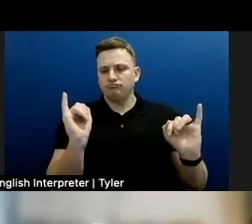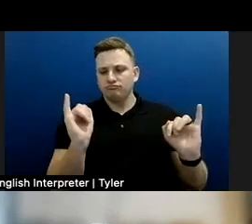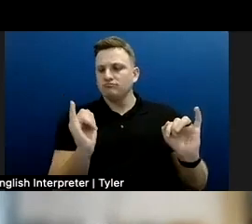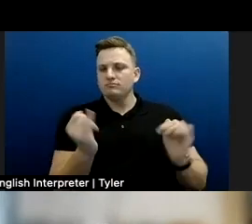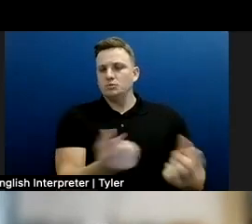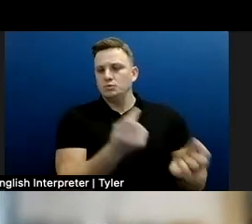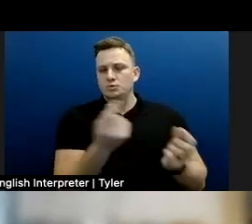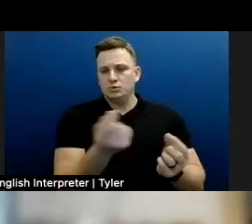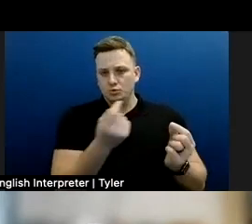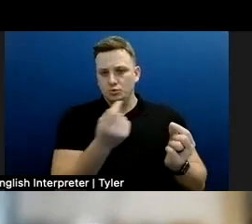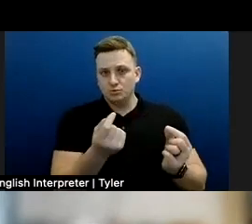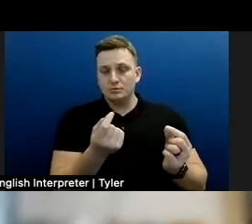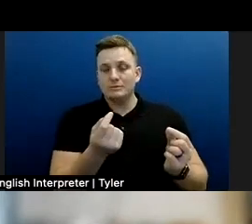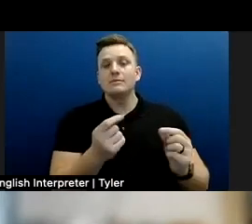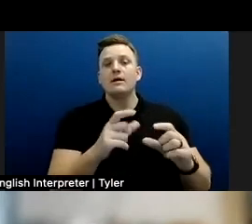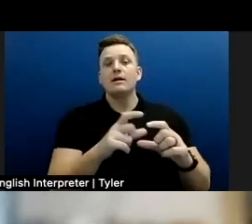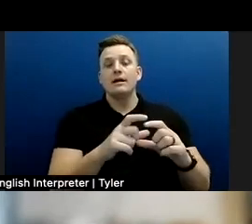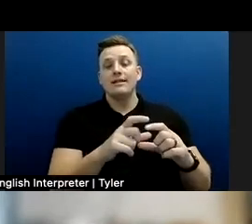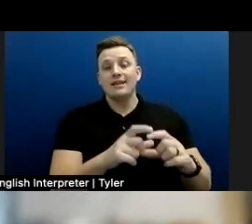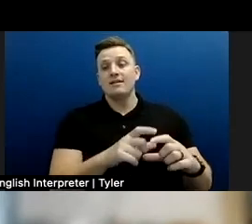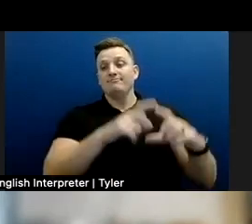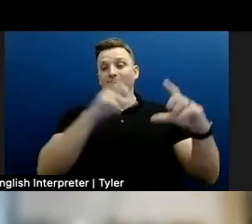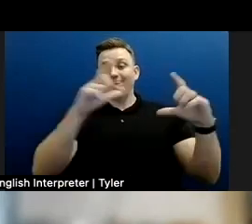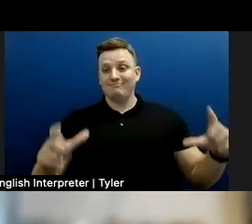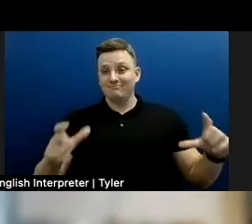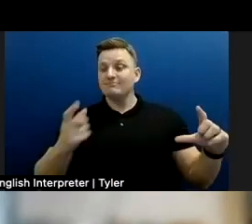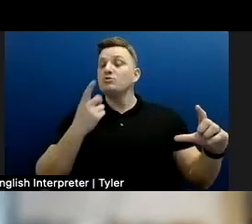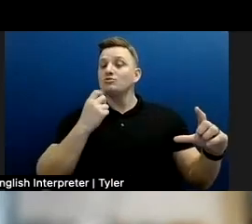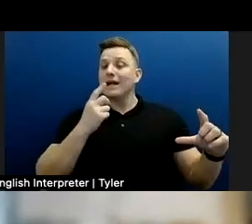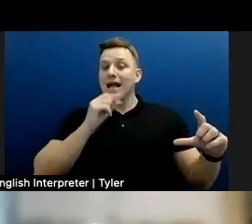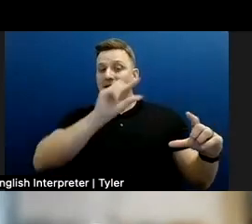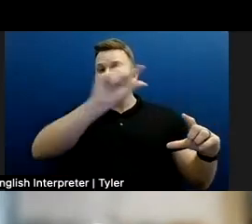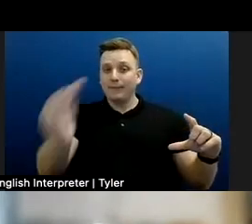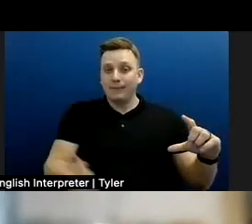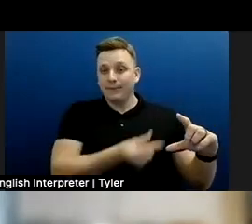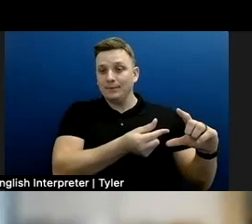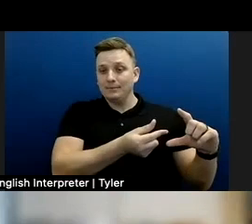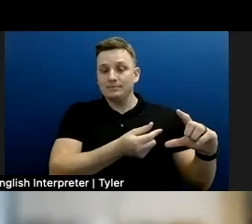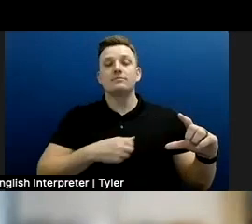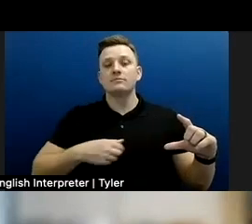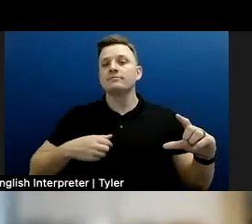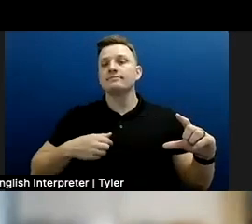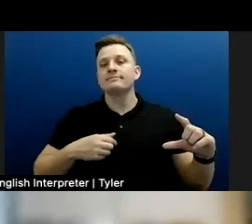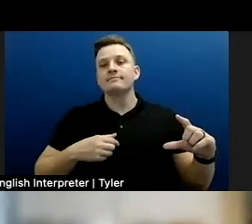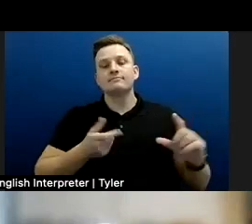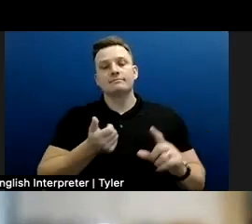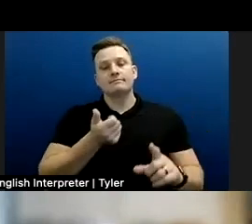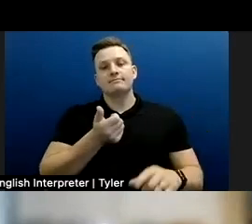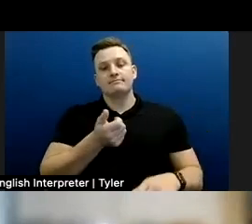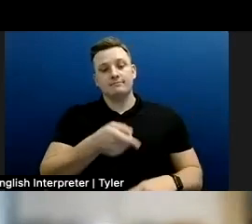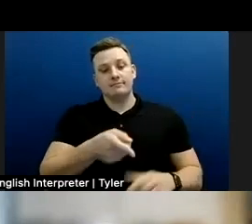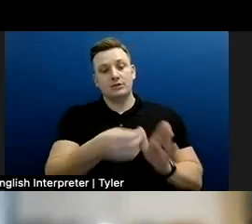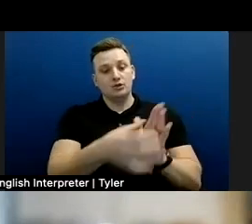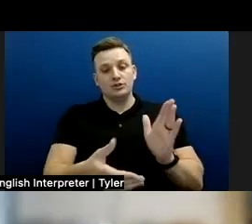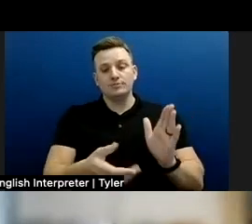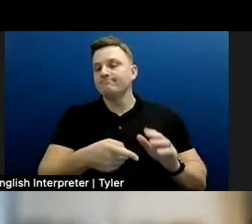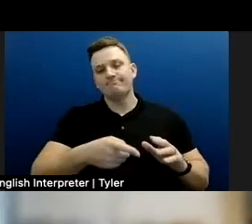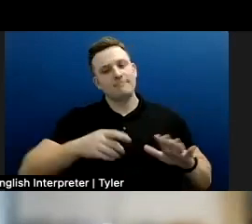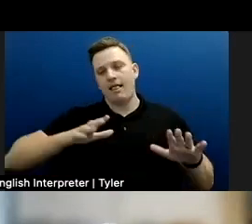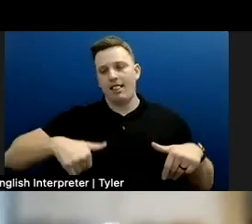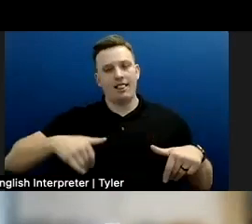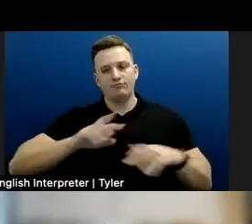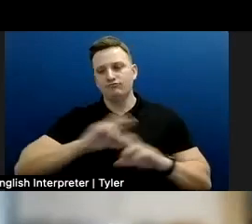And then the very outer core, the red core, is what the learner cannot yet